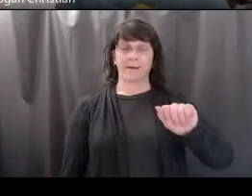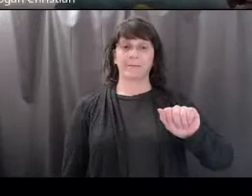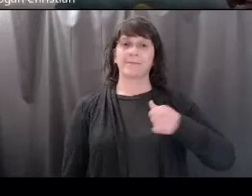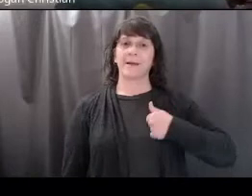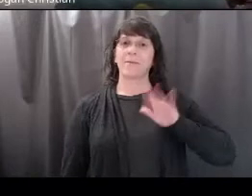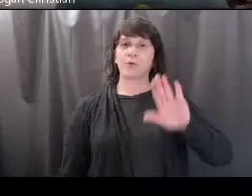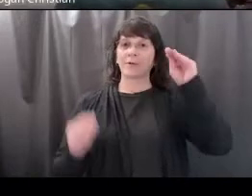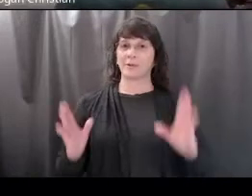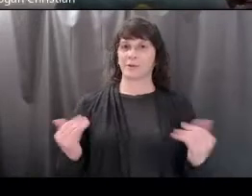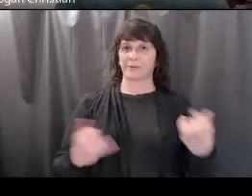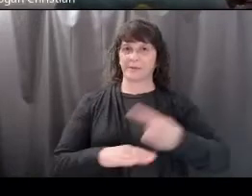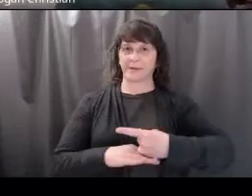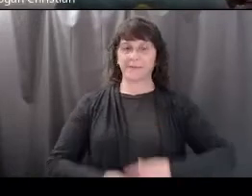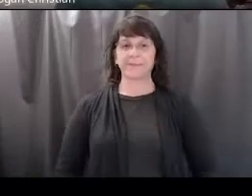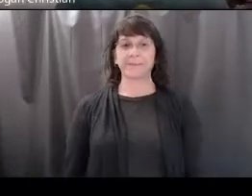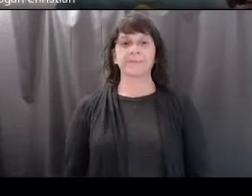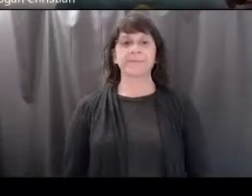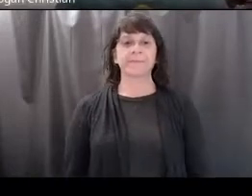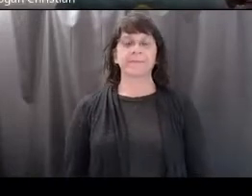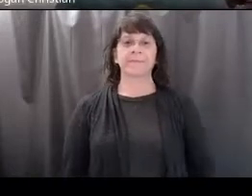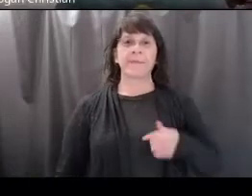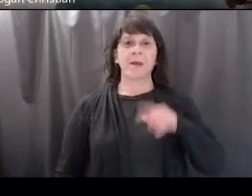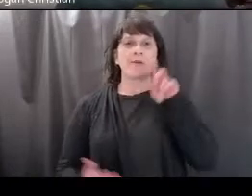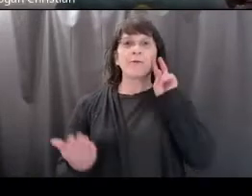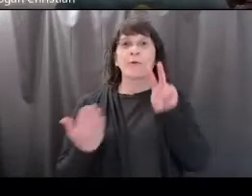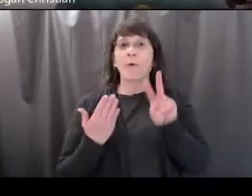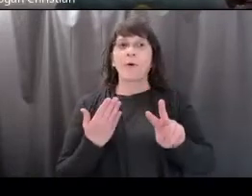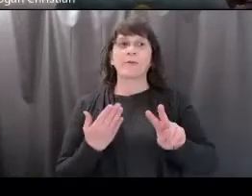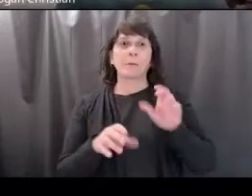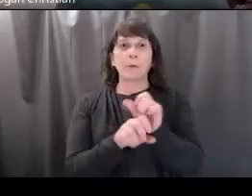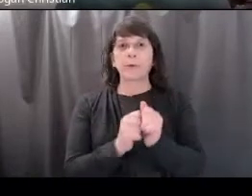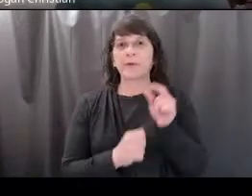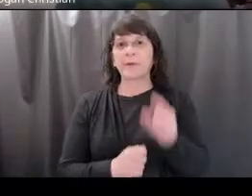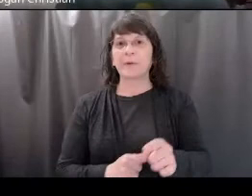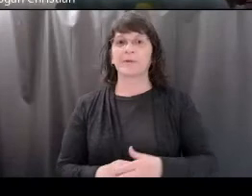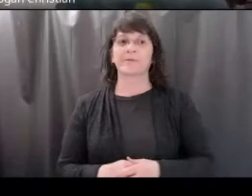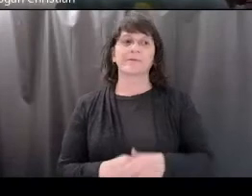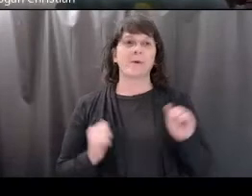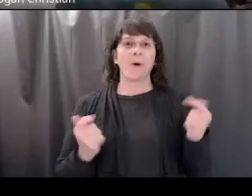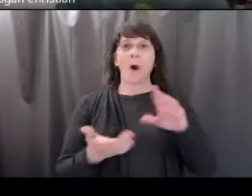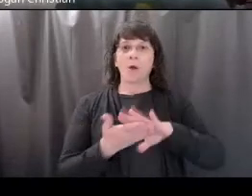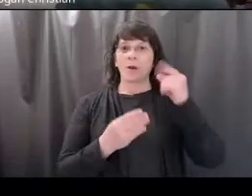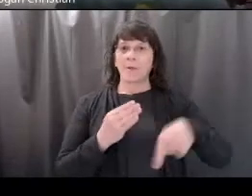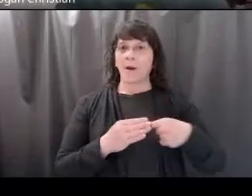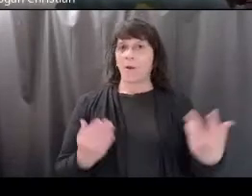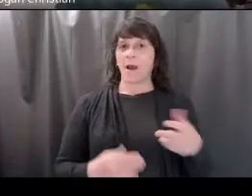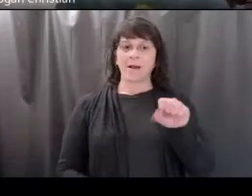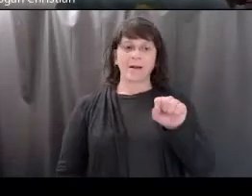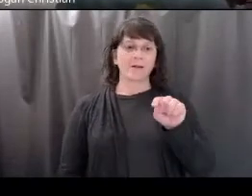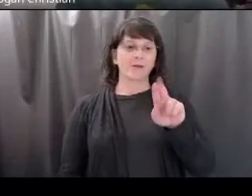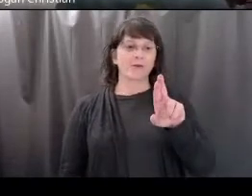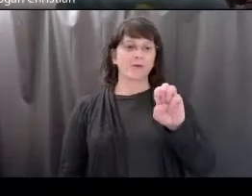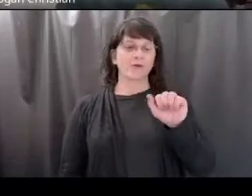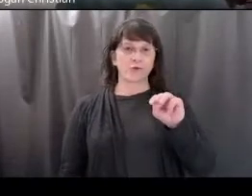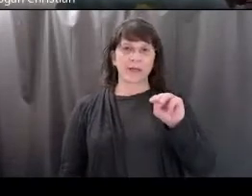be your outdoor school instructor for today. So I'm looking forward to working with you so that we can all learn about